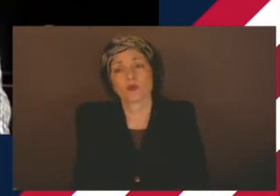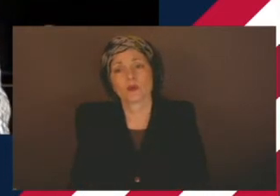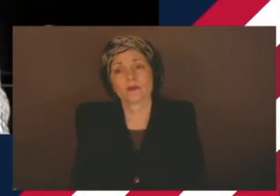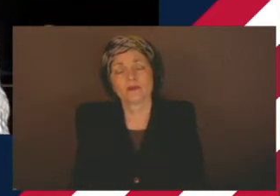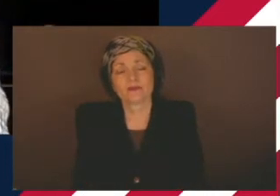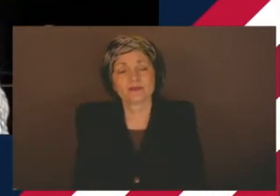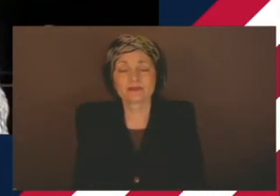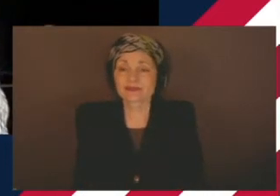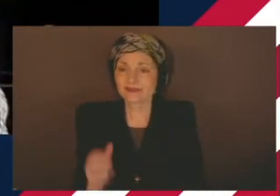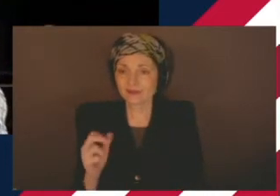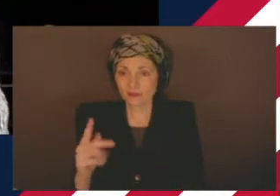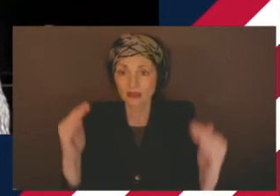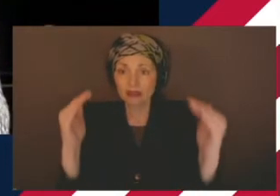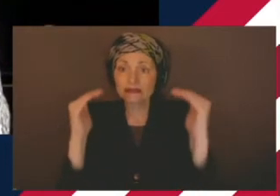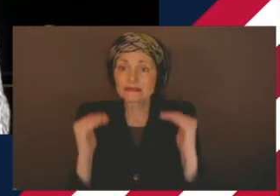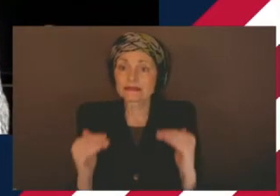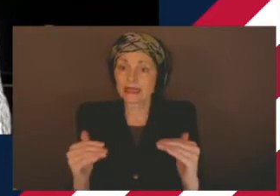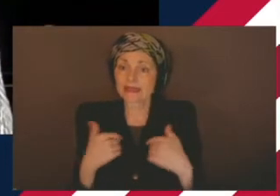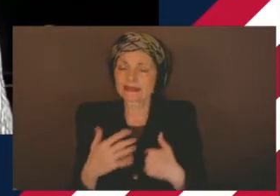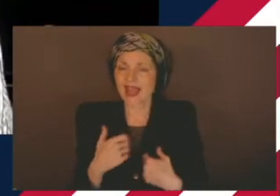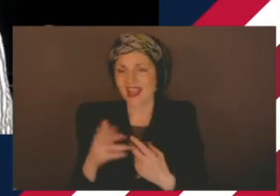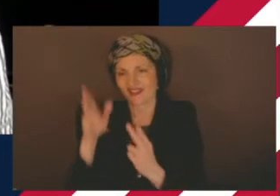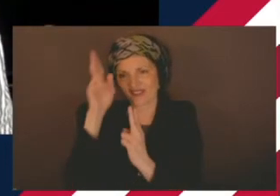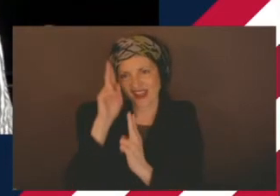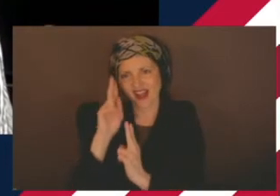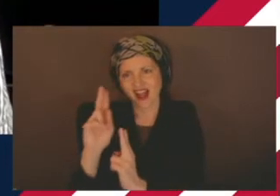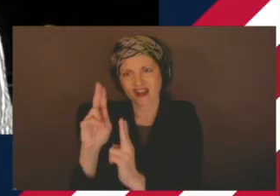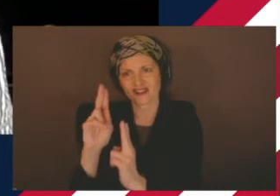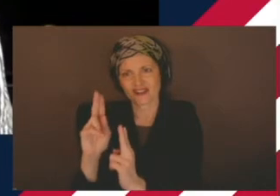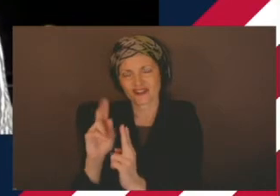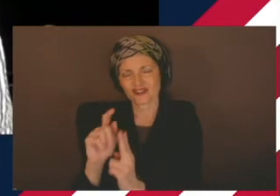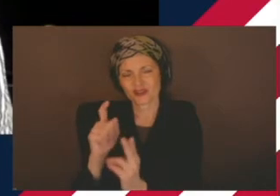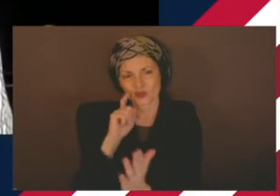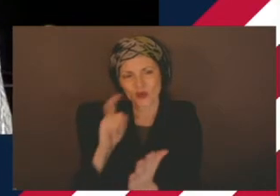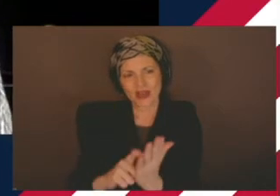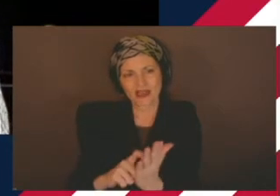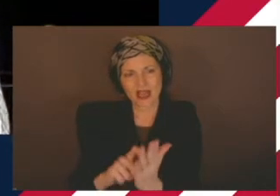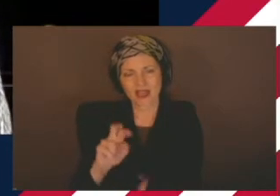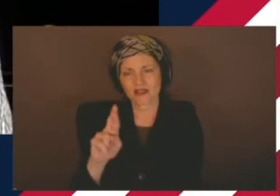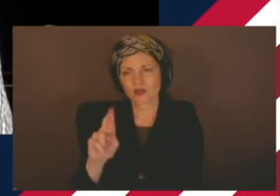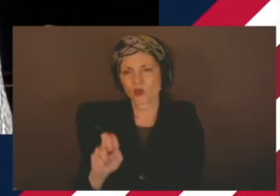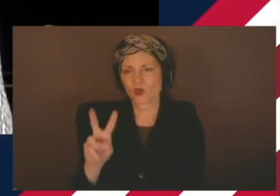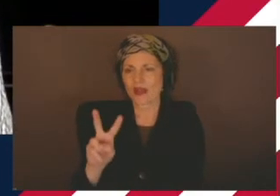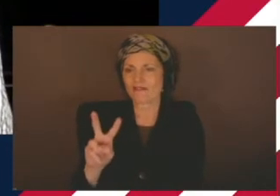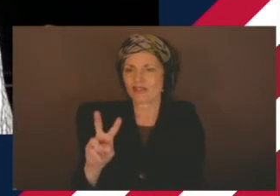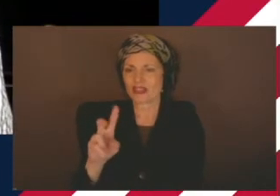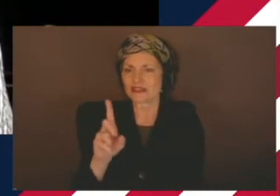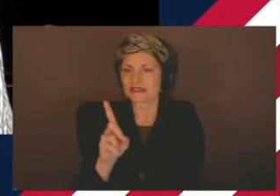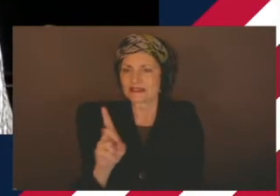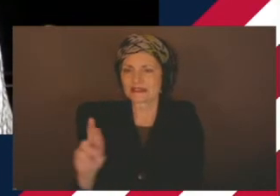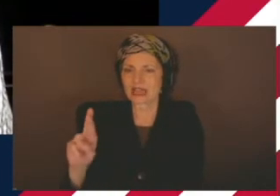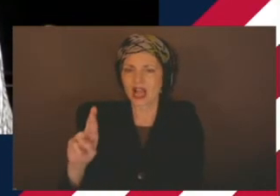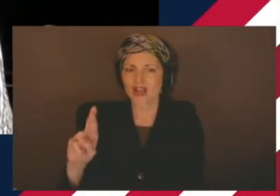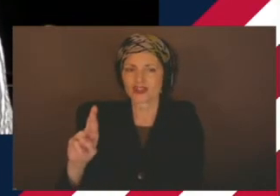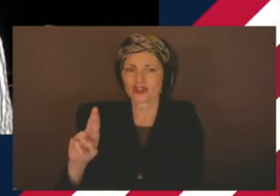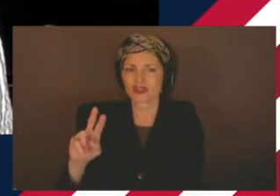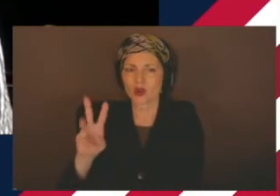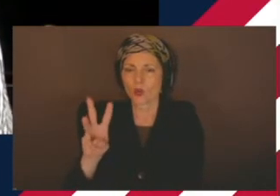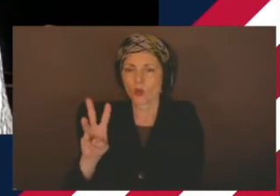Next, I have the honor of recognizing Reverend Dr. William Barber. Reverend Barber is